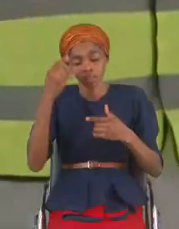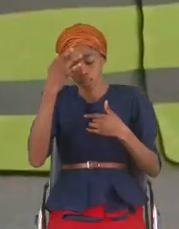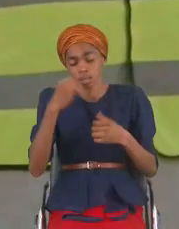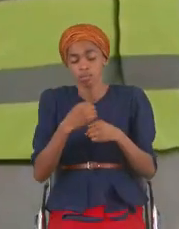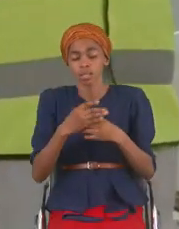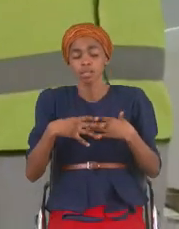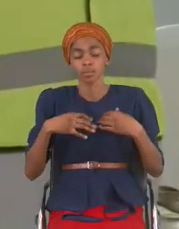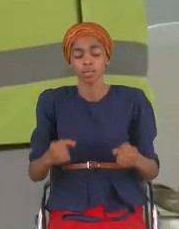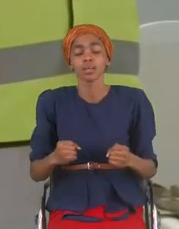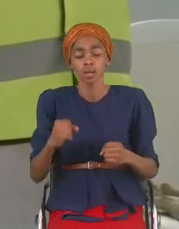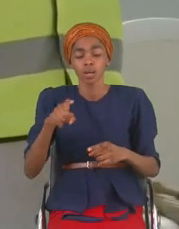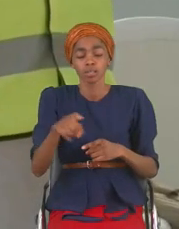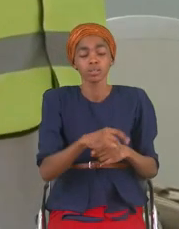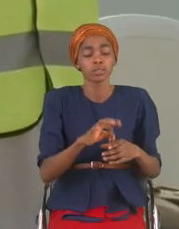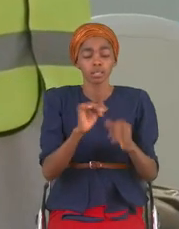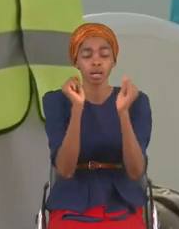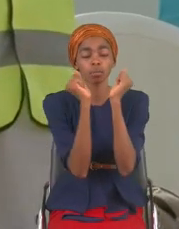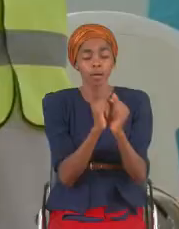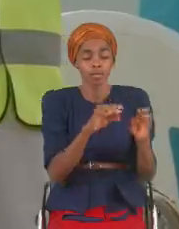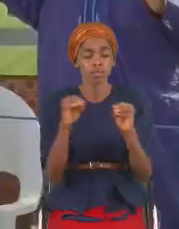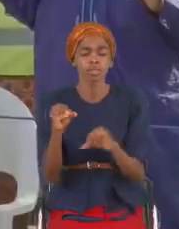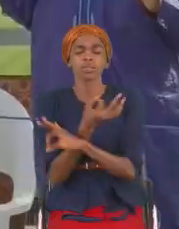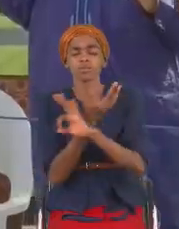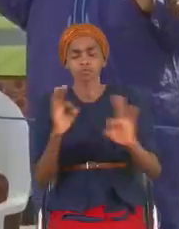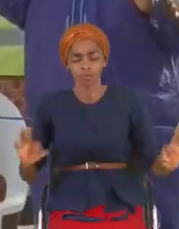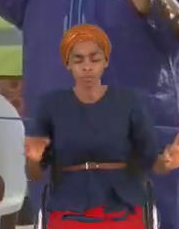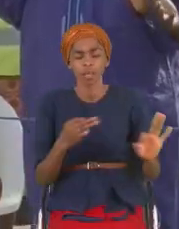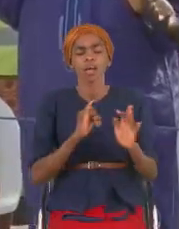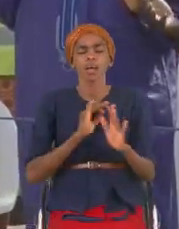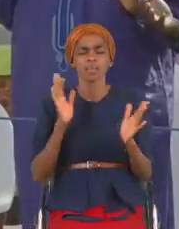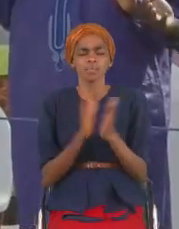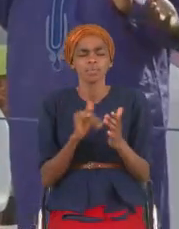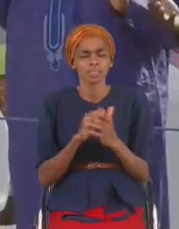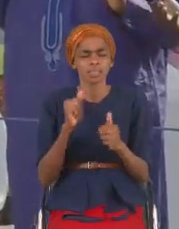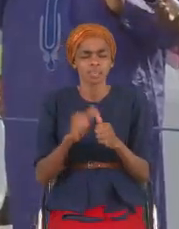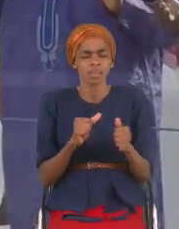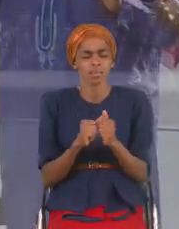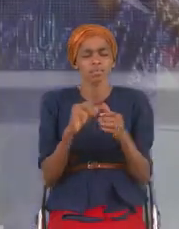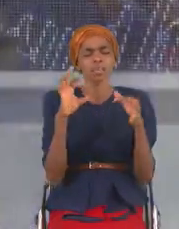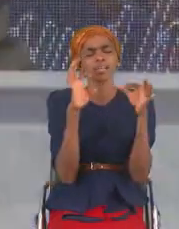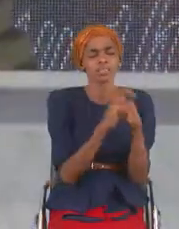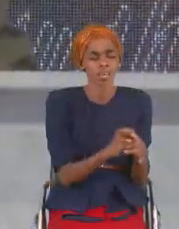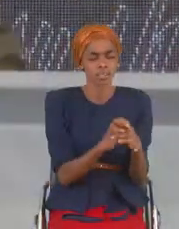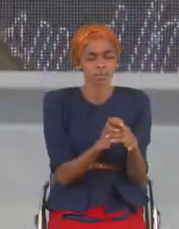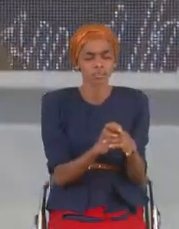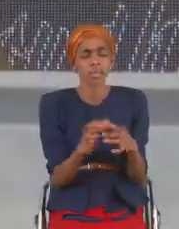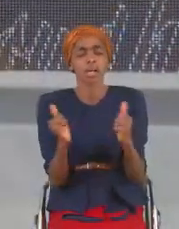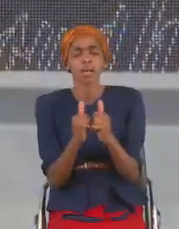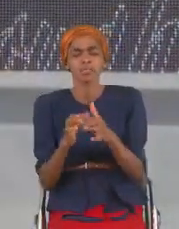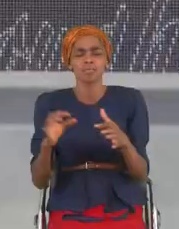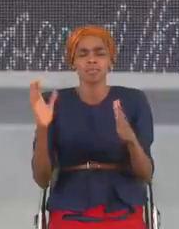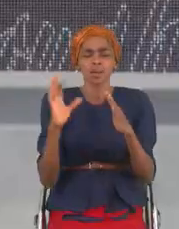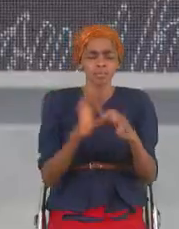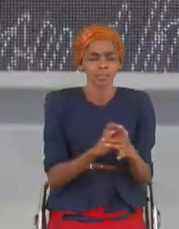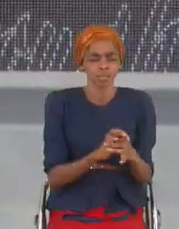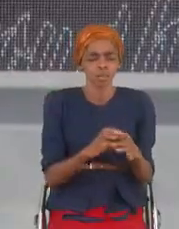And those who are bound, set them free. And I pray that every entanglement, every encumbrance will